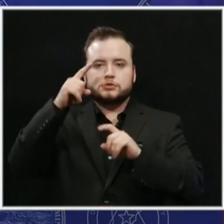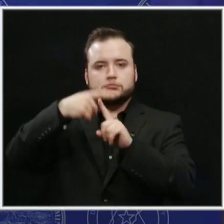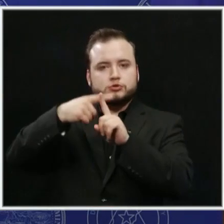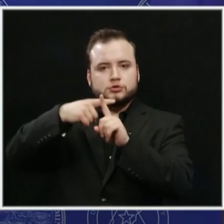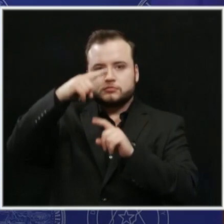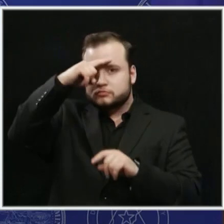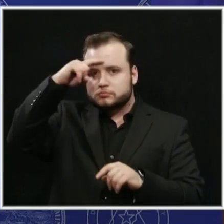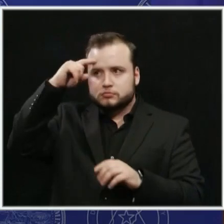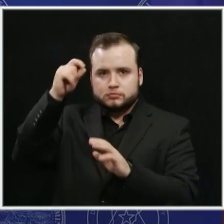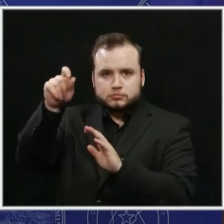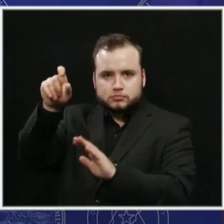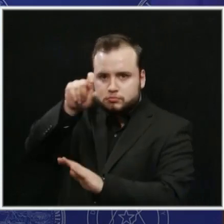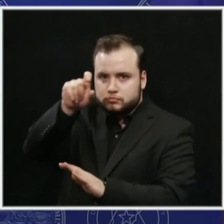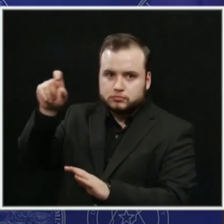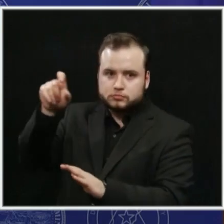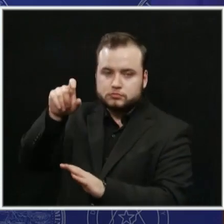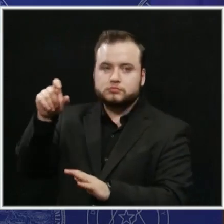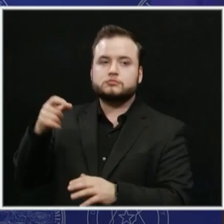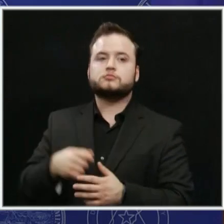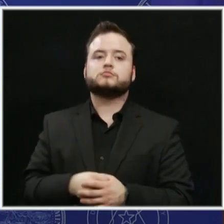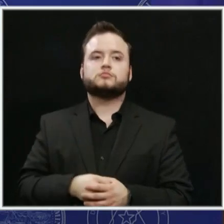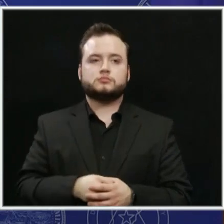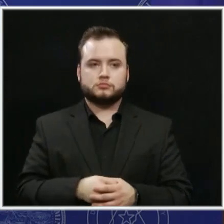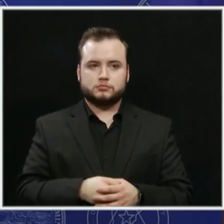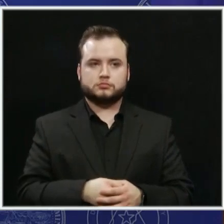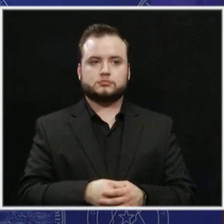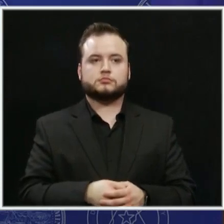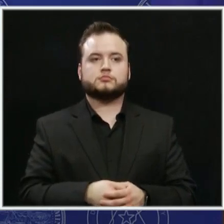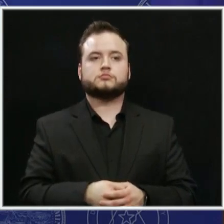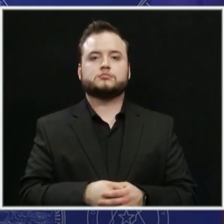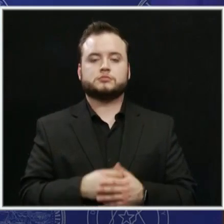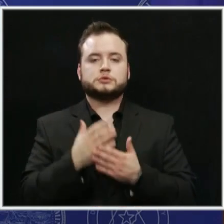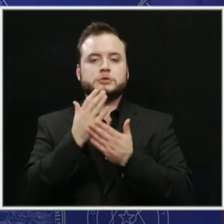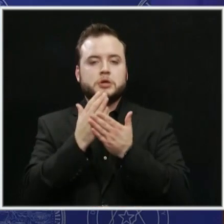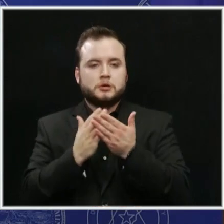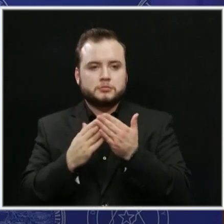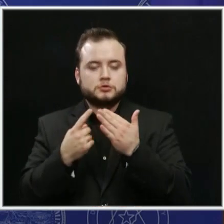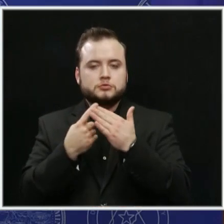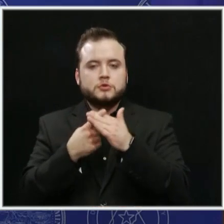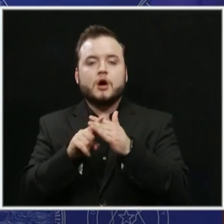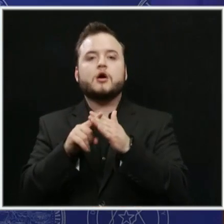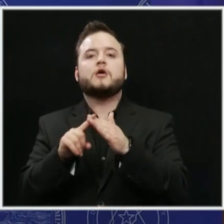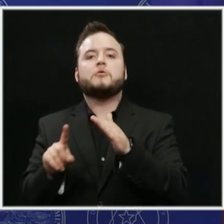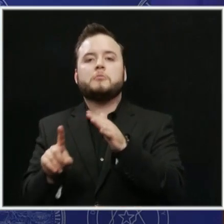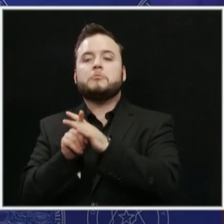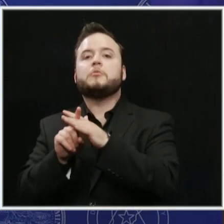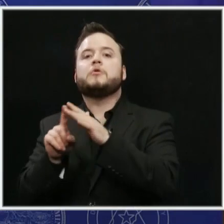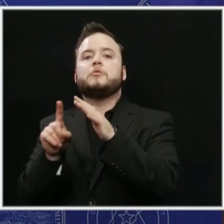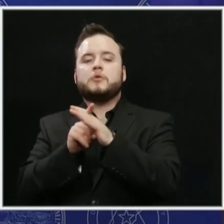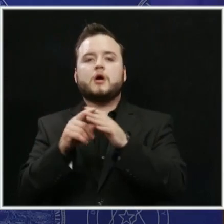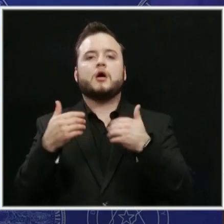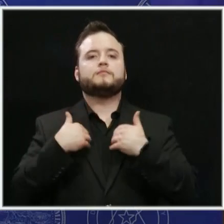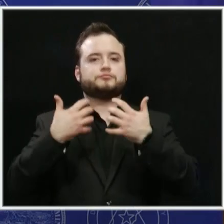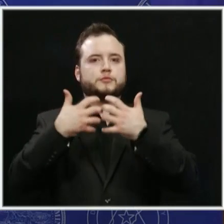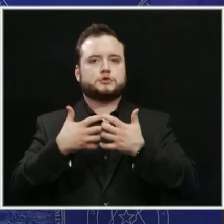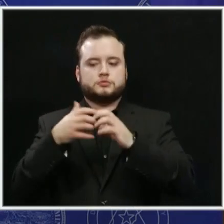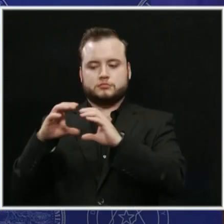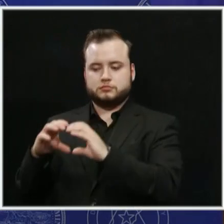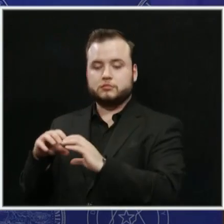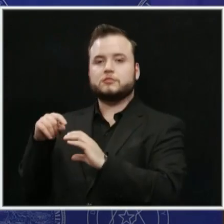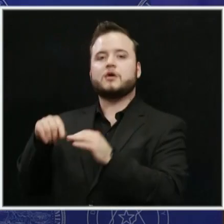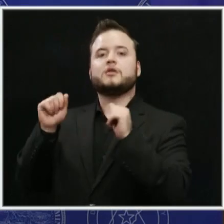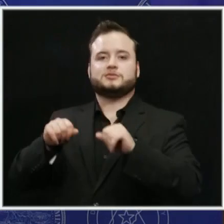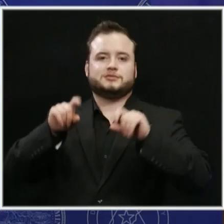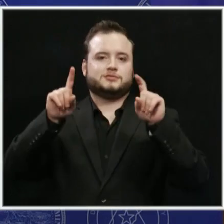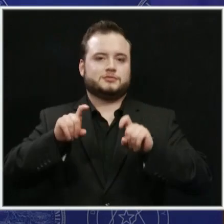I think other processors around the state have begun to really incorporate some of those screening measures. The idea of when to do